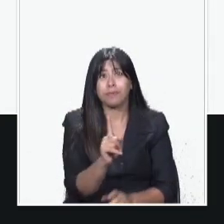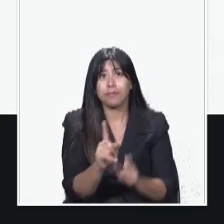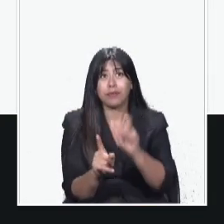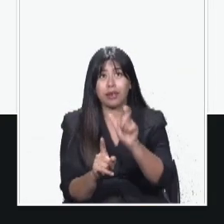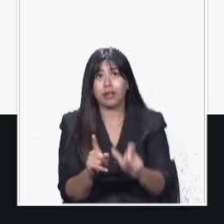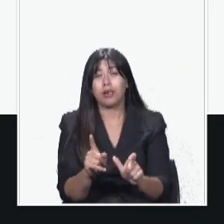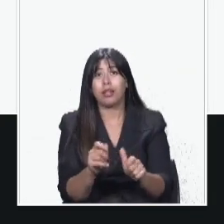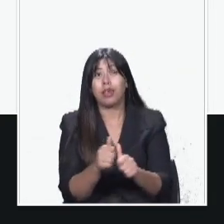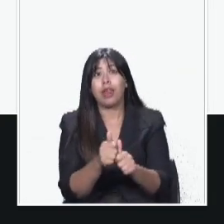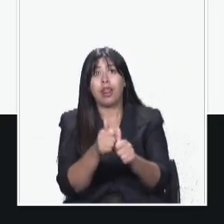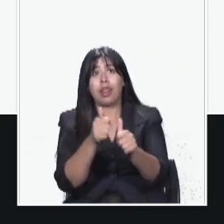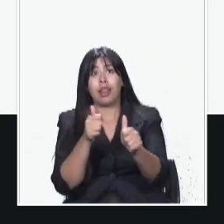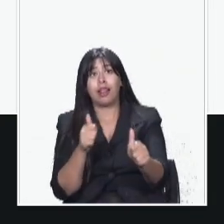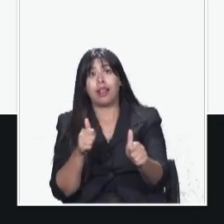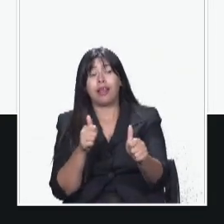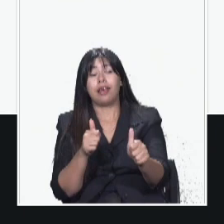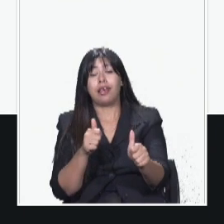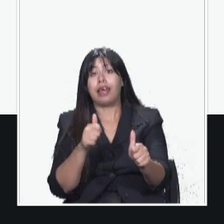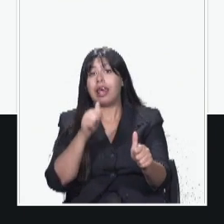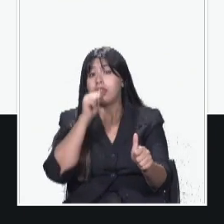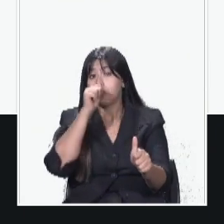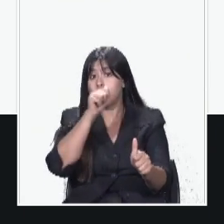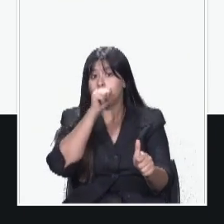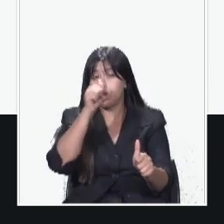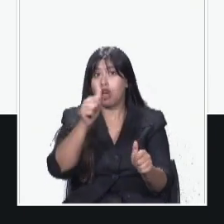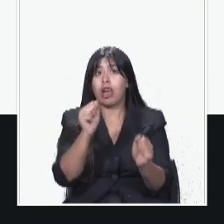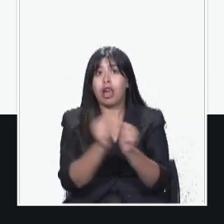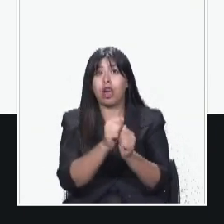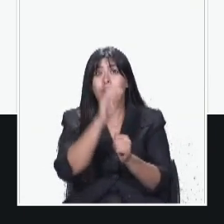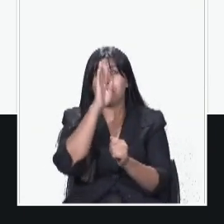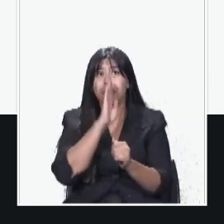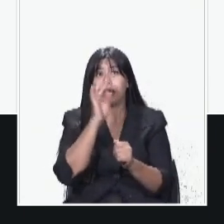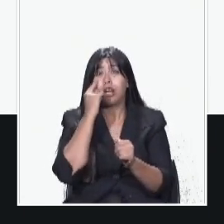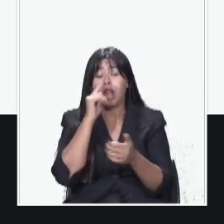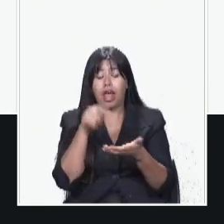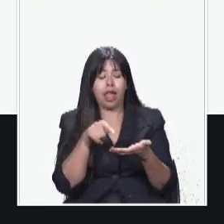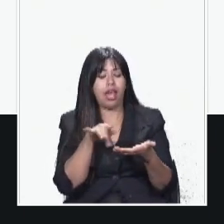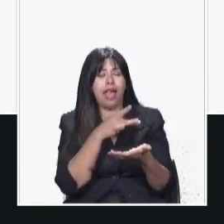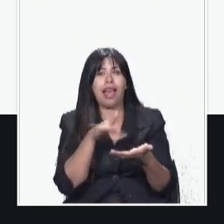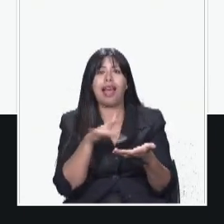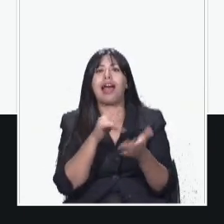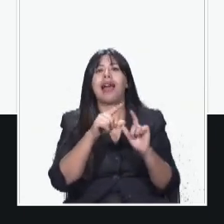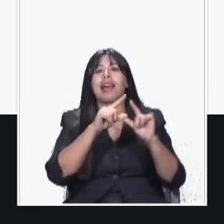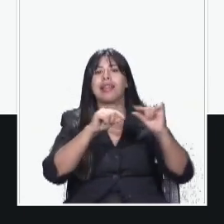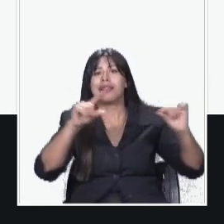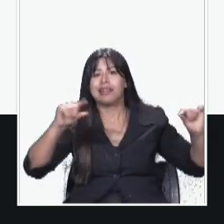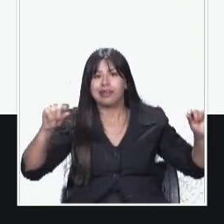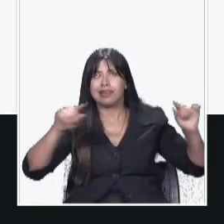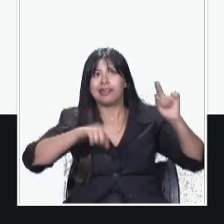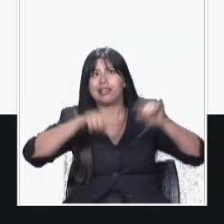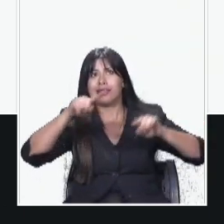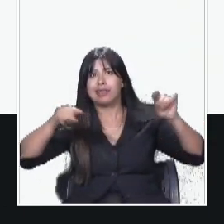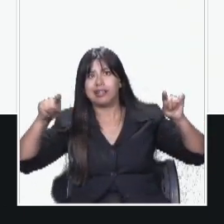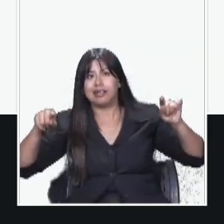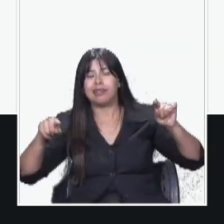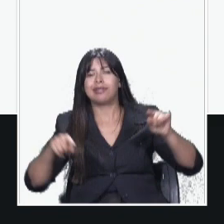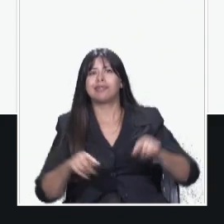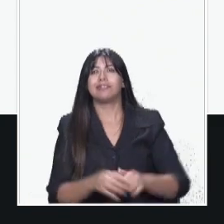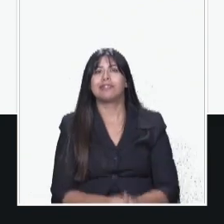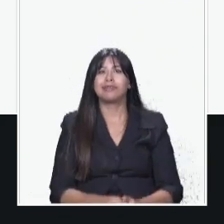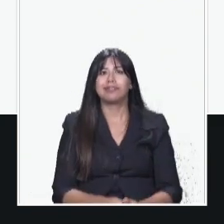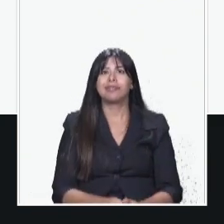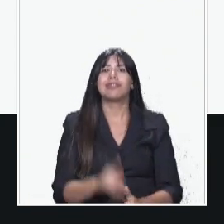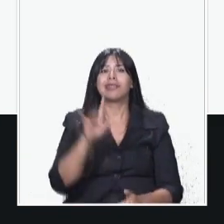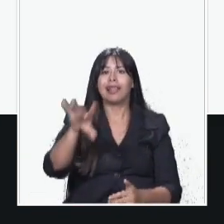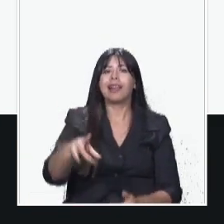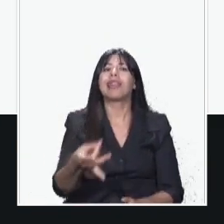That is so cool. Look at that. So you see the same traces. This is so cool. You see the same traces of being able to do that detection. So